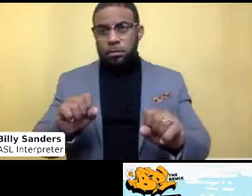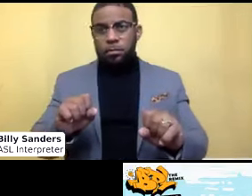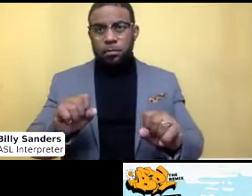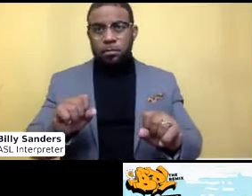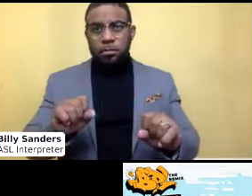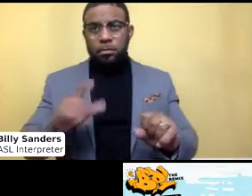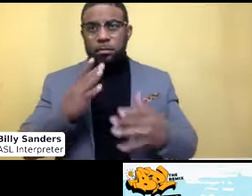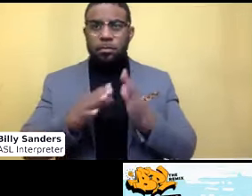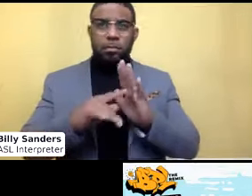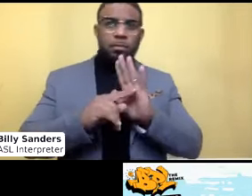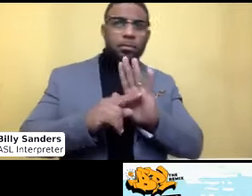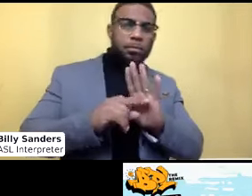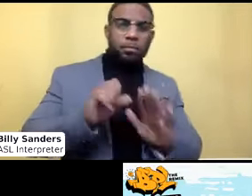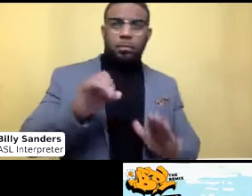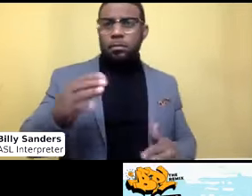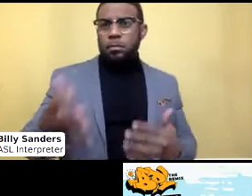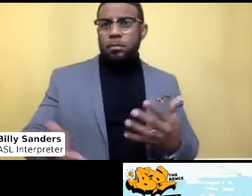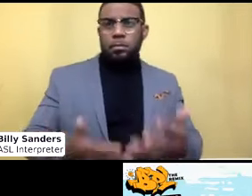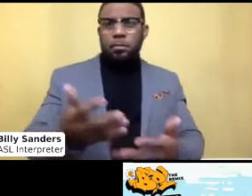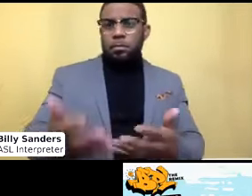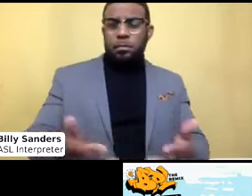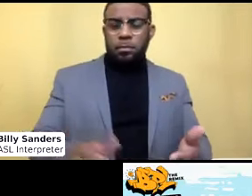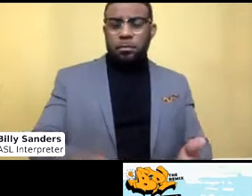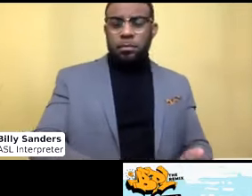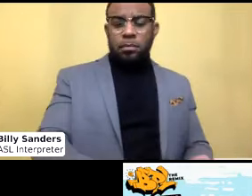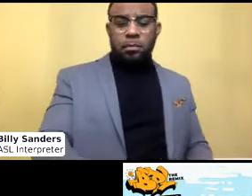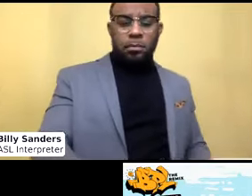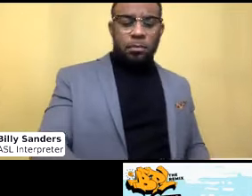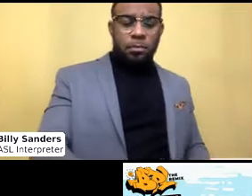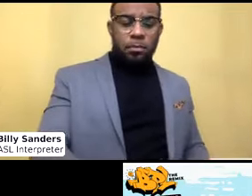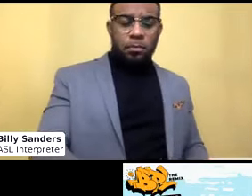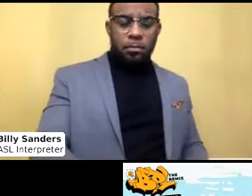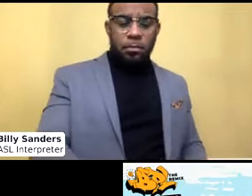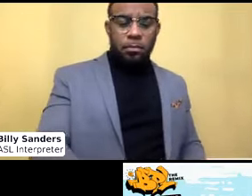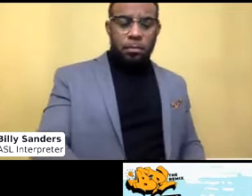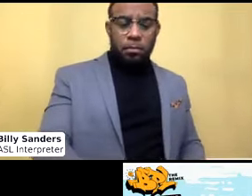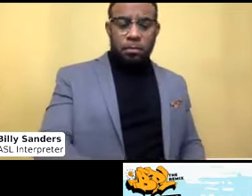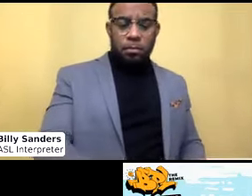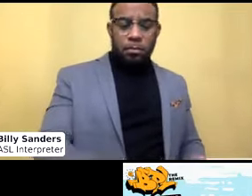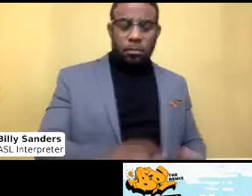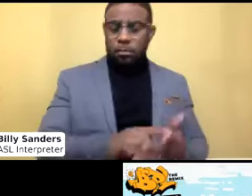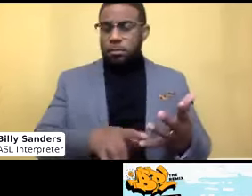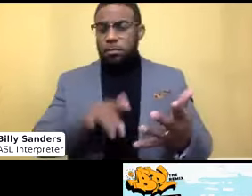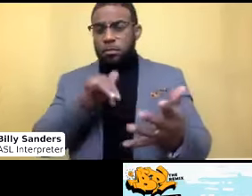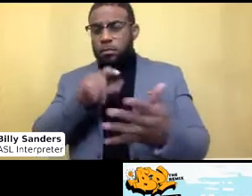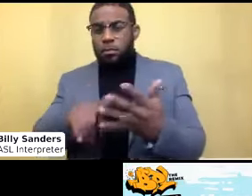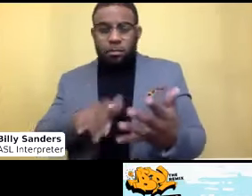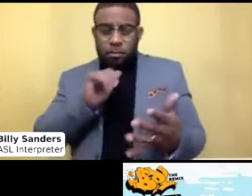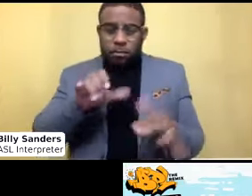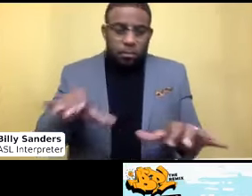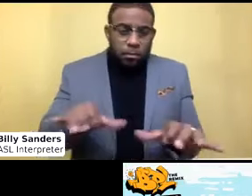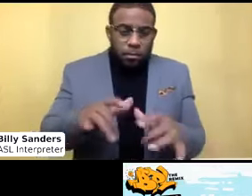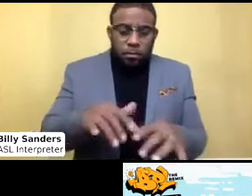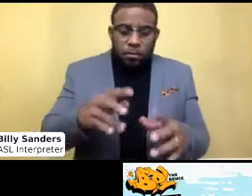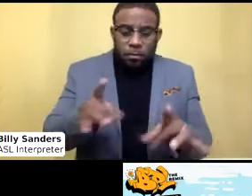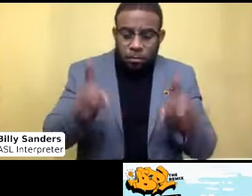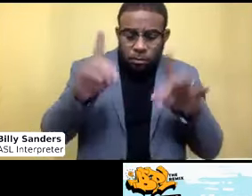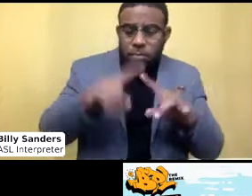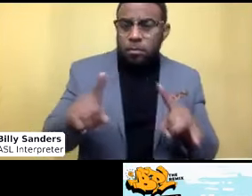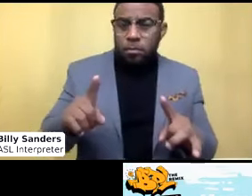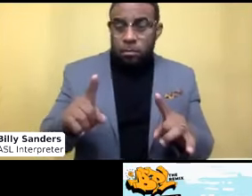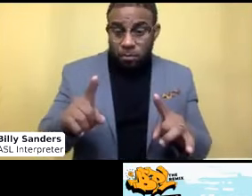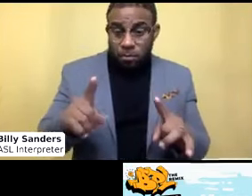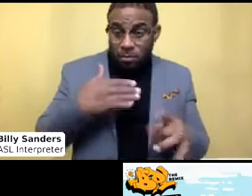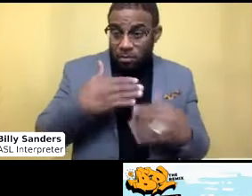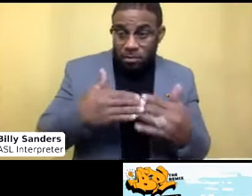some semblance of, I don't even say normalcy, but just not having to worry about the violence. But that's